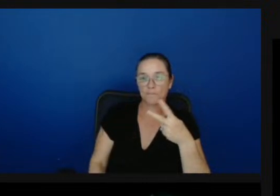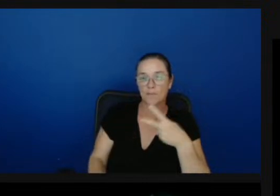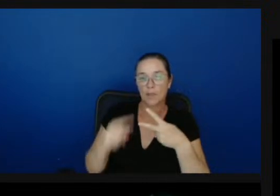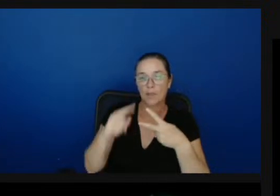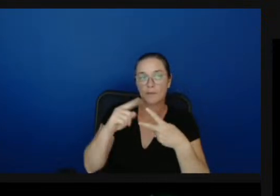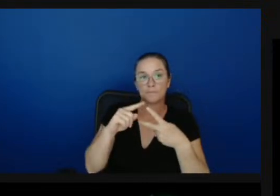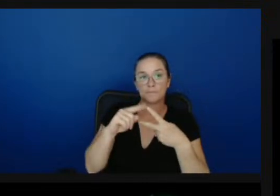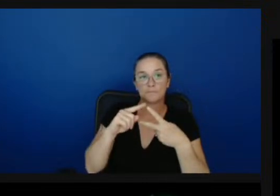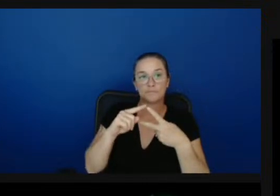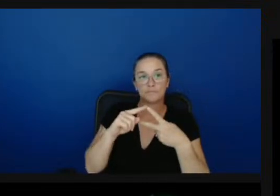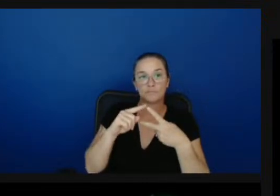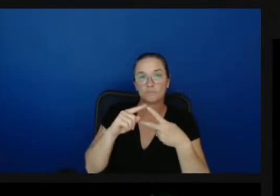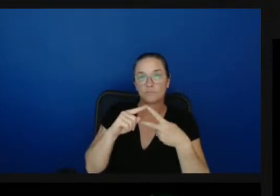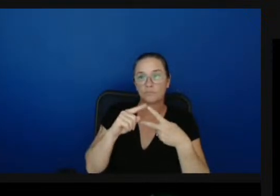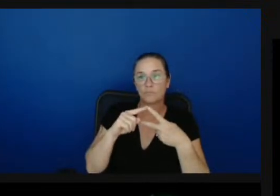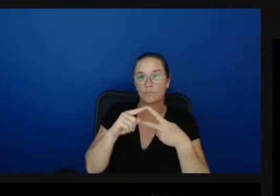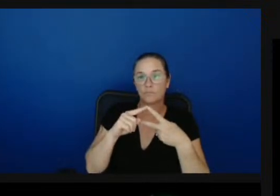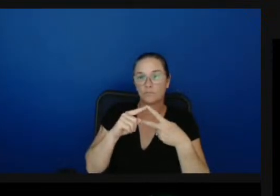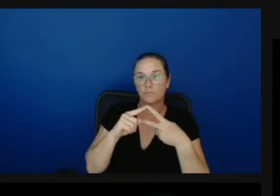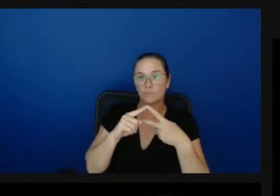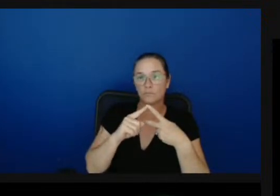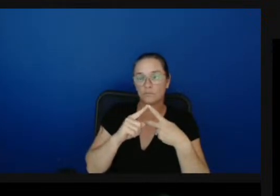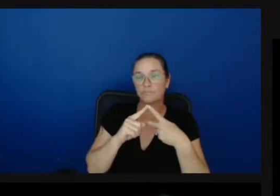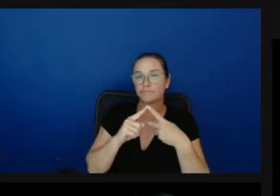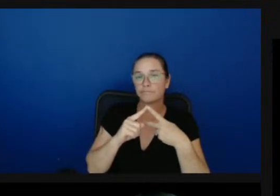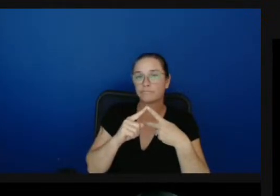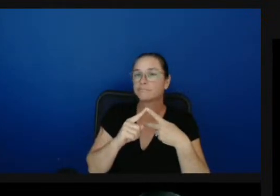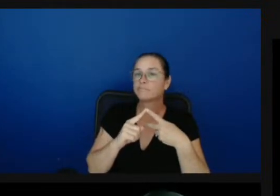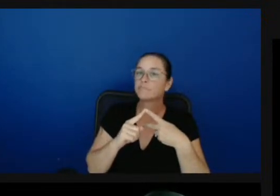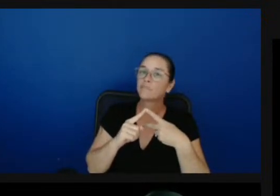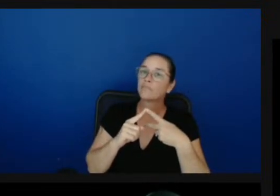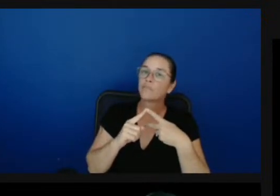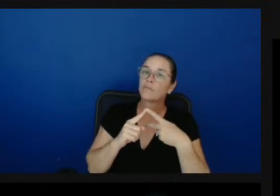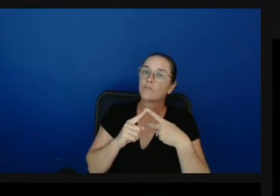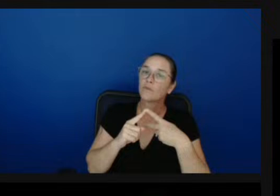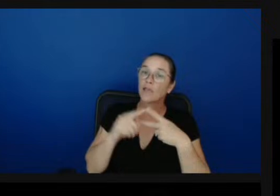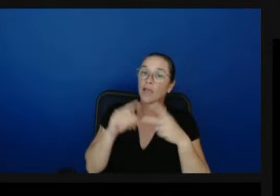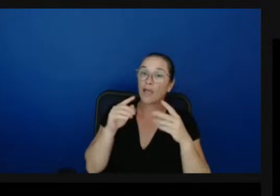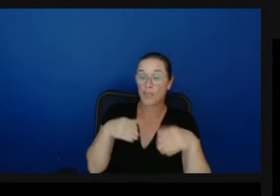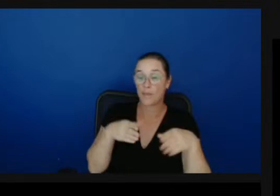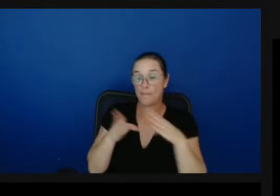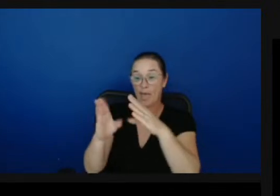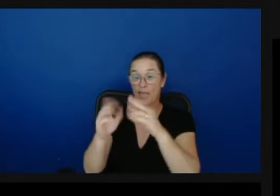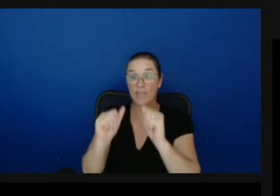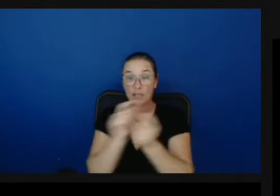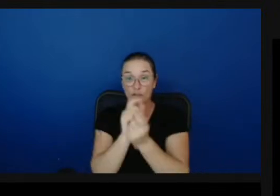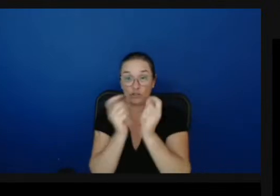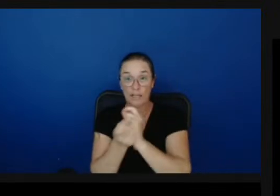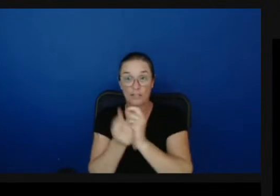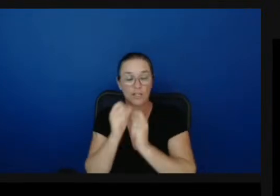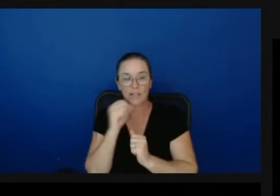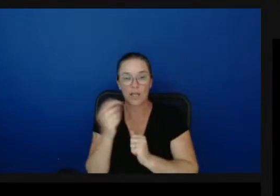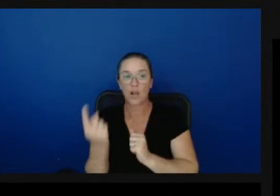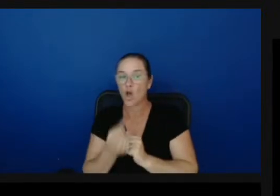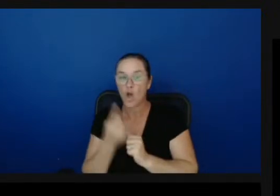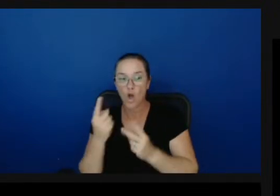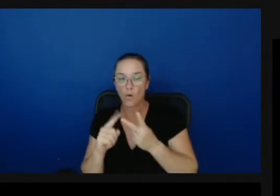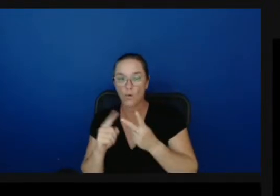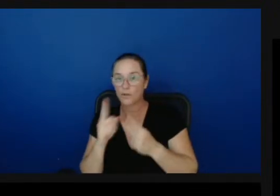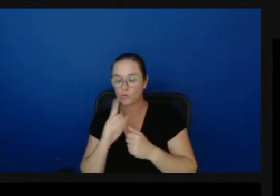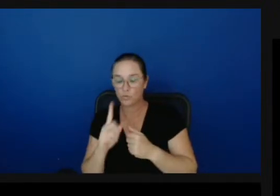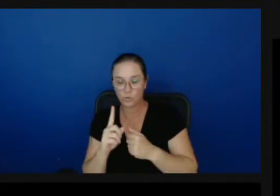that the pathway of magma from the summit to the rift can change. And it's not always true that if you